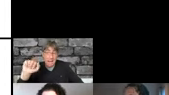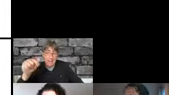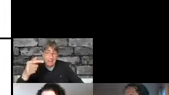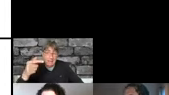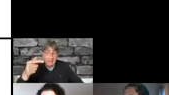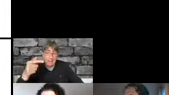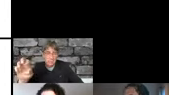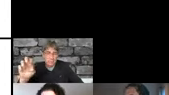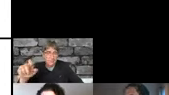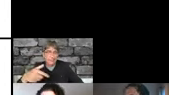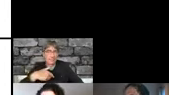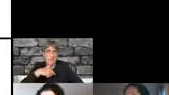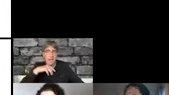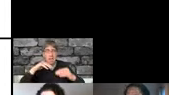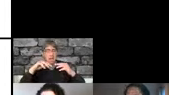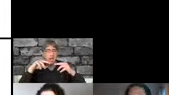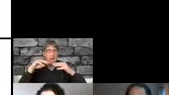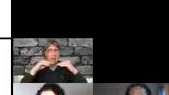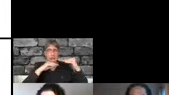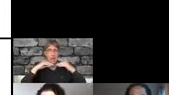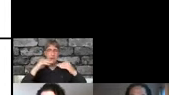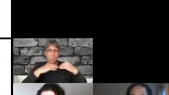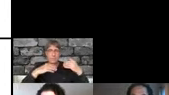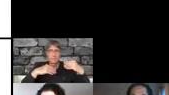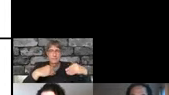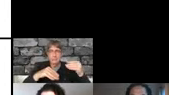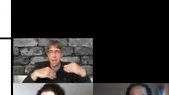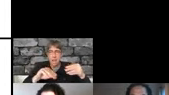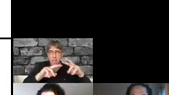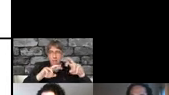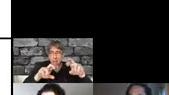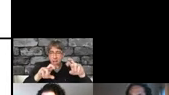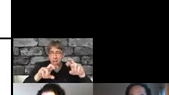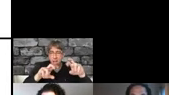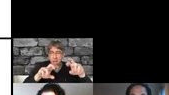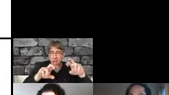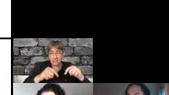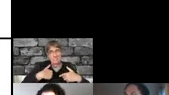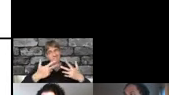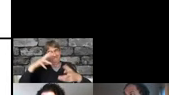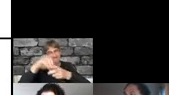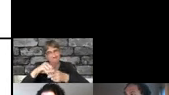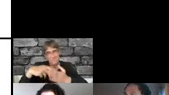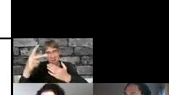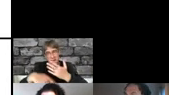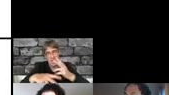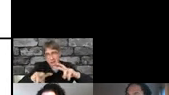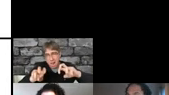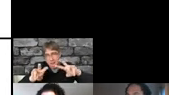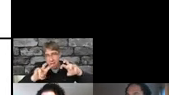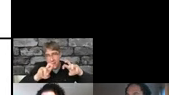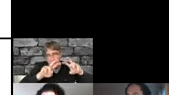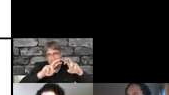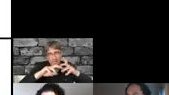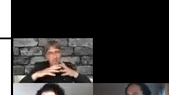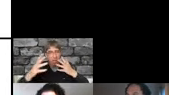Sales Network Analyst, and so I've been doing a lot of the analysis on this project. So. Nice to meet everyone. And the gentleman